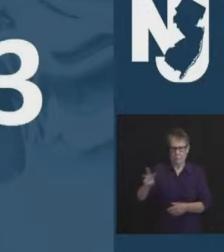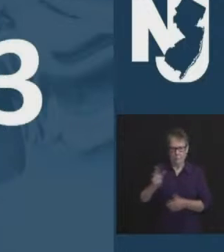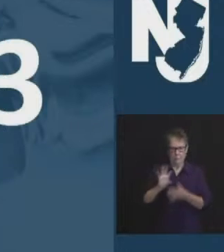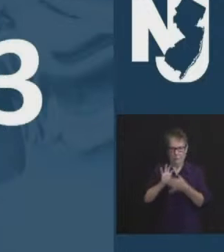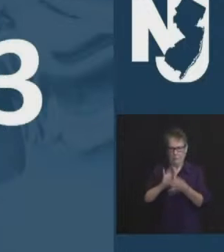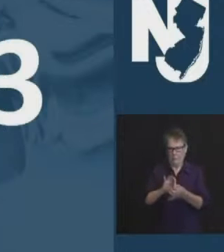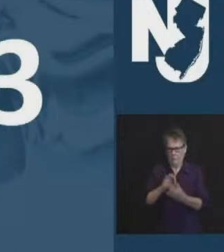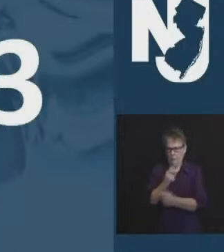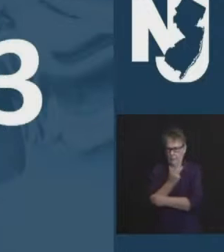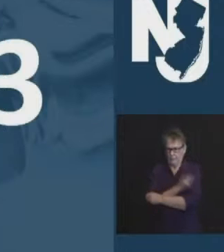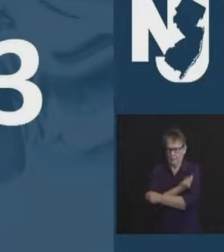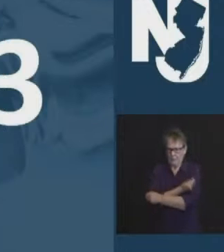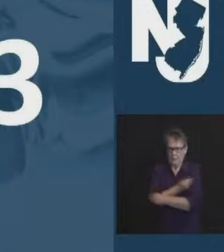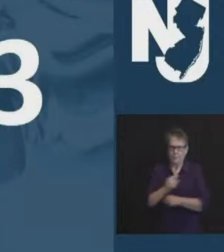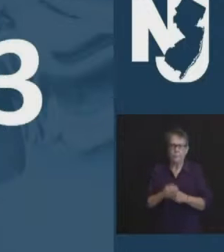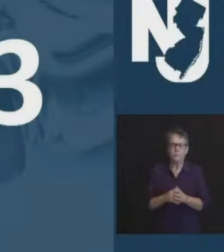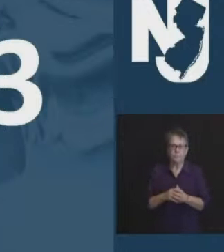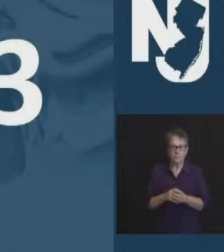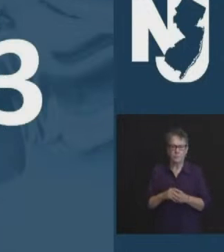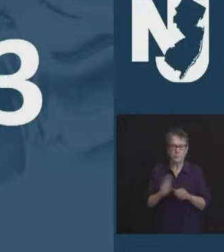that we have administered a total of